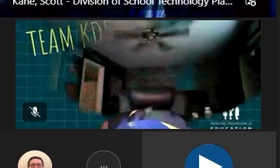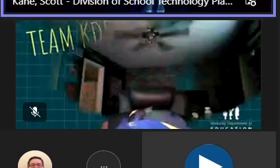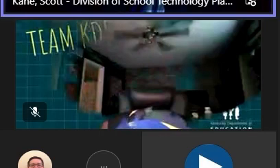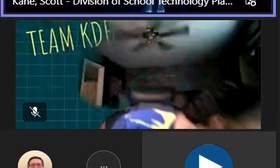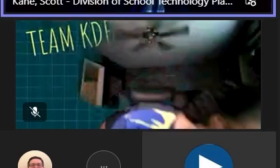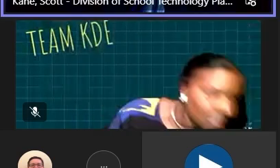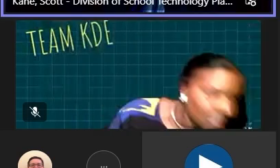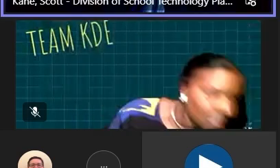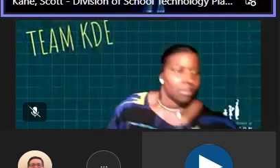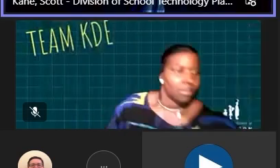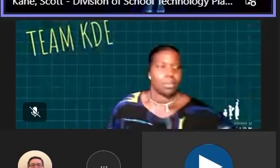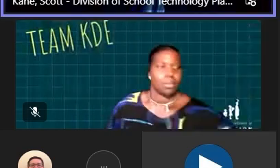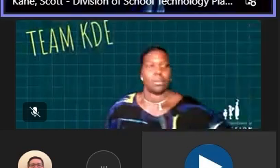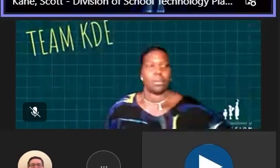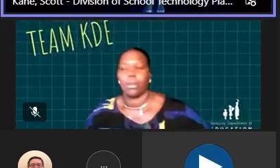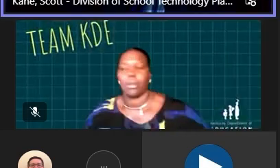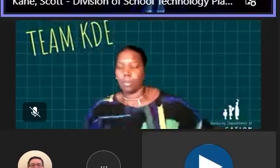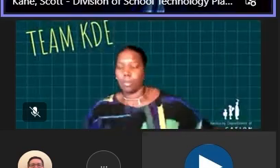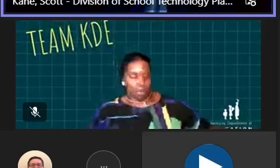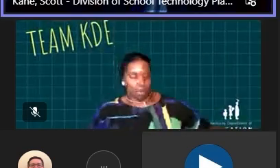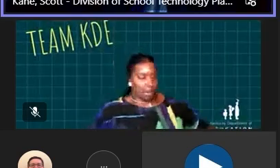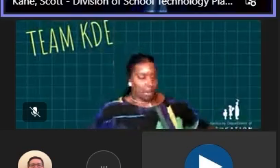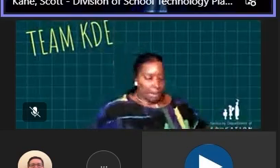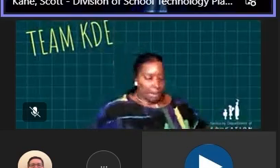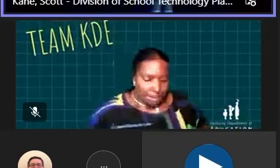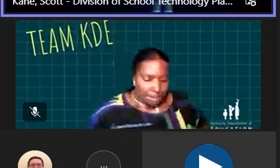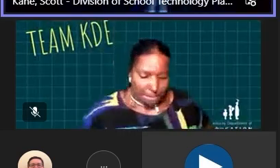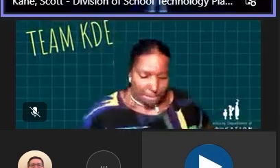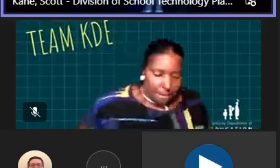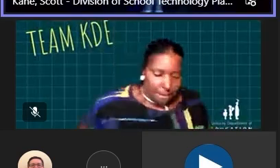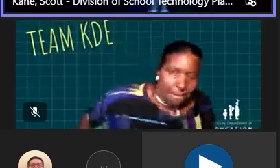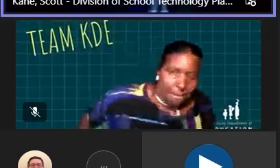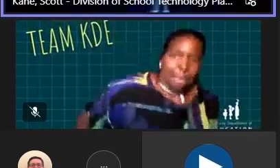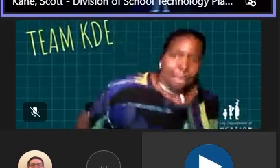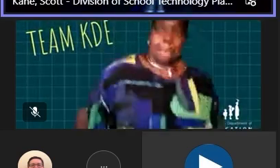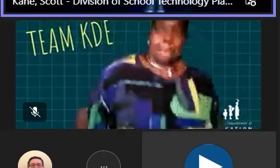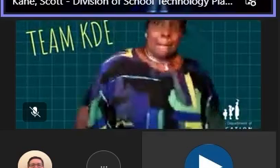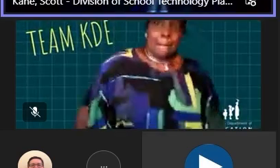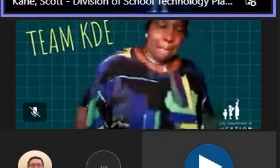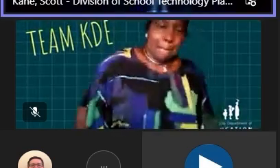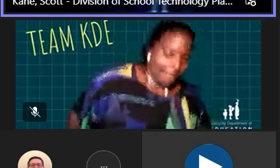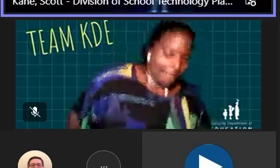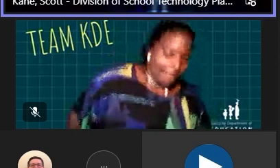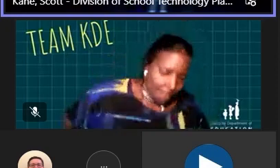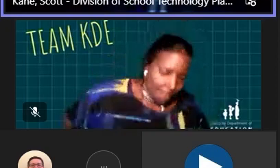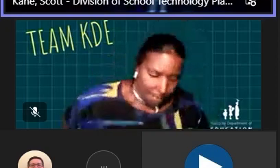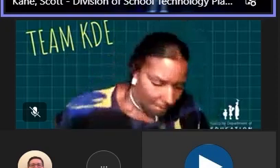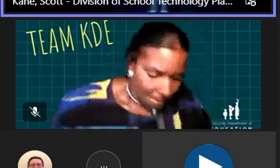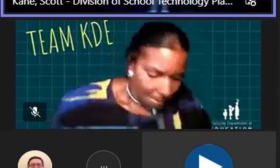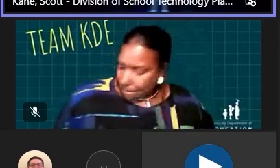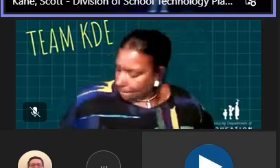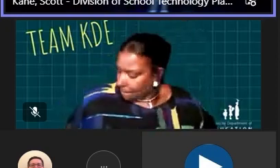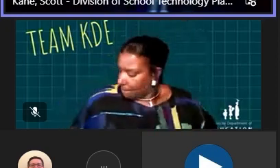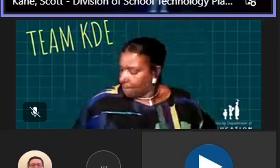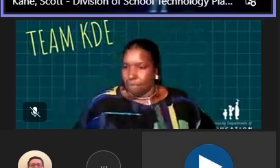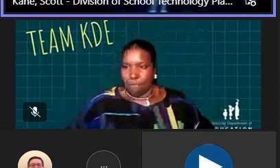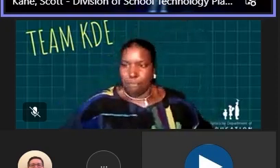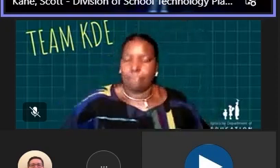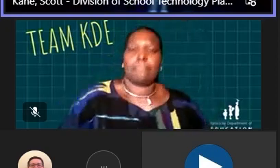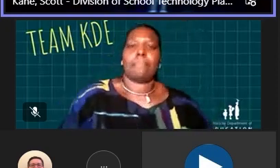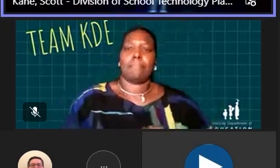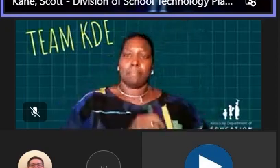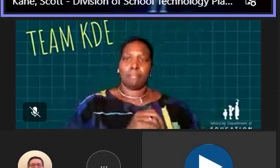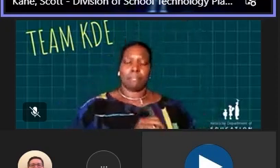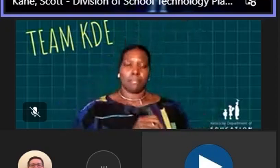you might. I think in this case, I would use the number of buildings that you're wishing to connect. The reason for that is what I mentioned